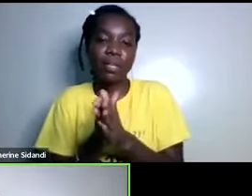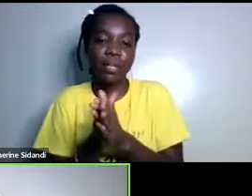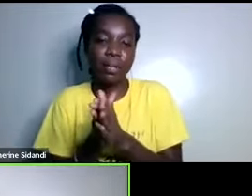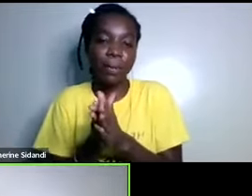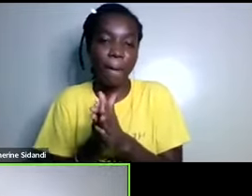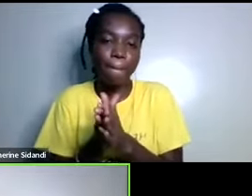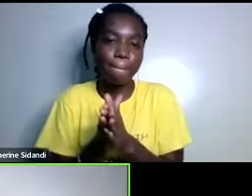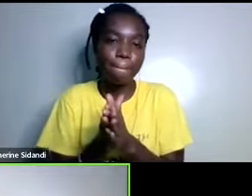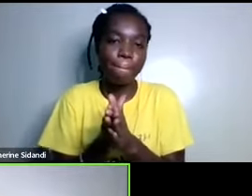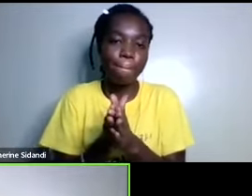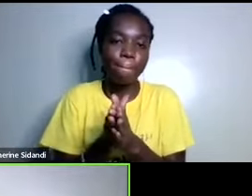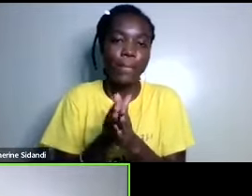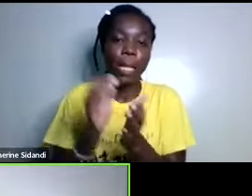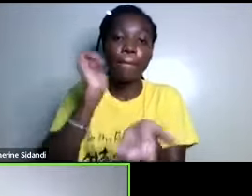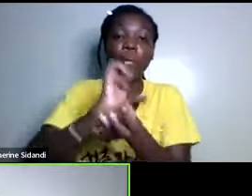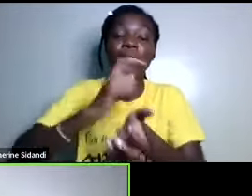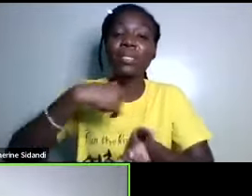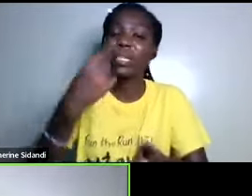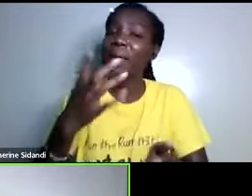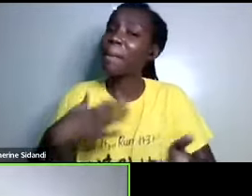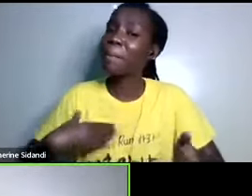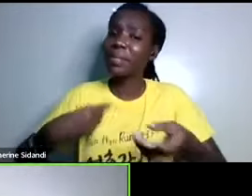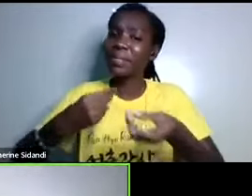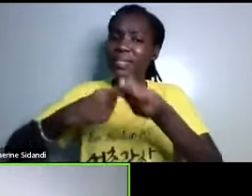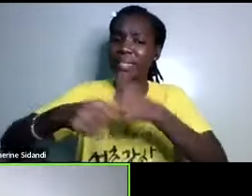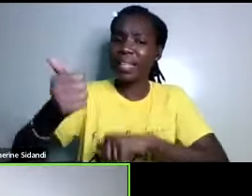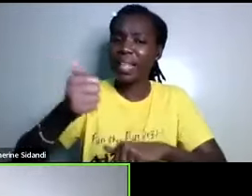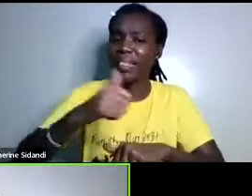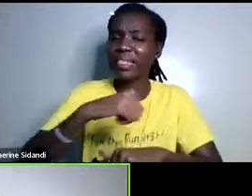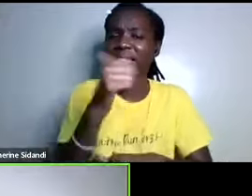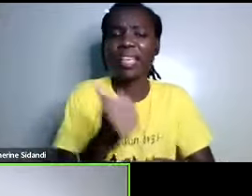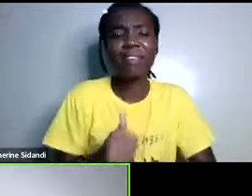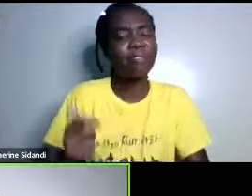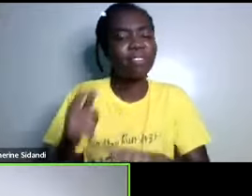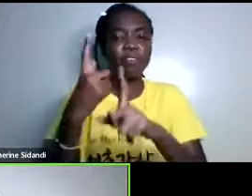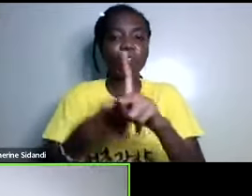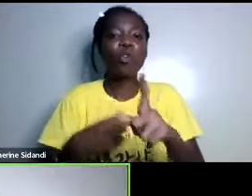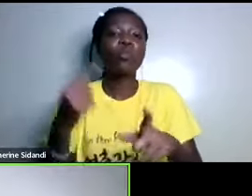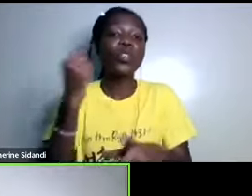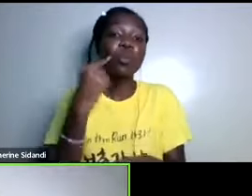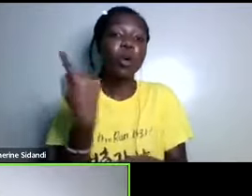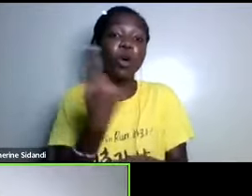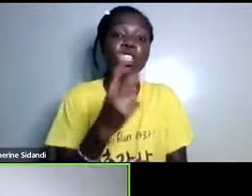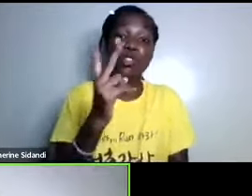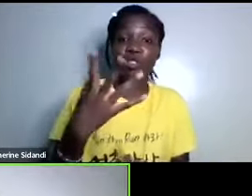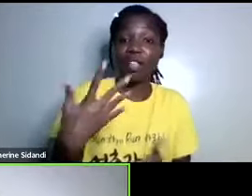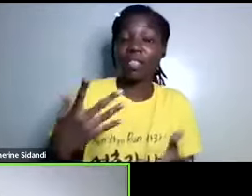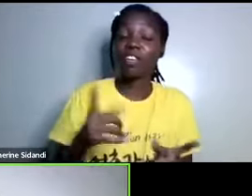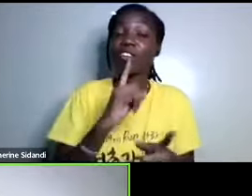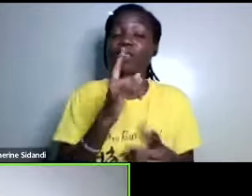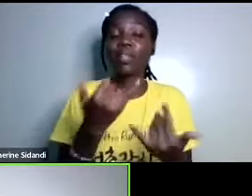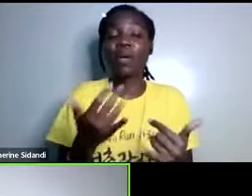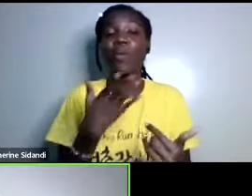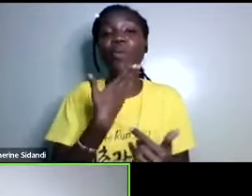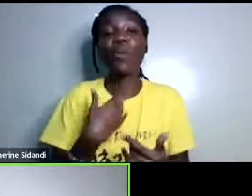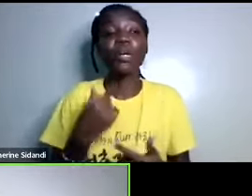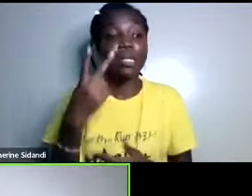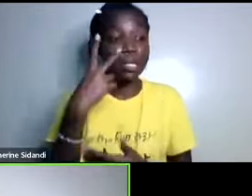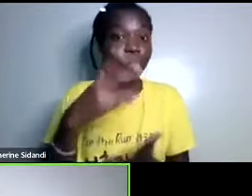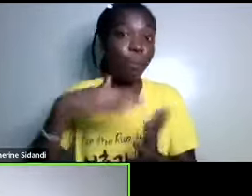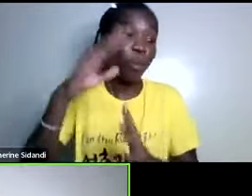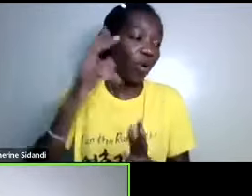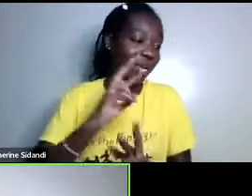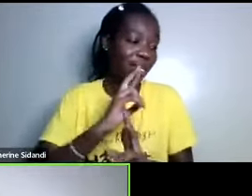Paul is saying, myself, I've never sold anything from my shop, only to staff. Looking forward to more results now that I'm alone. I'm not